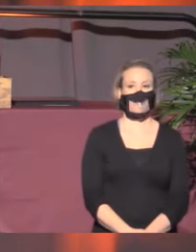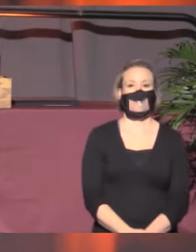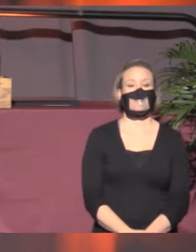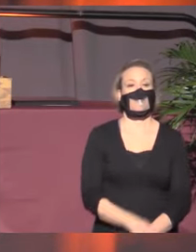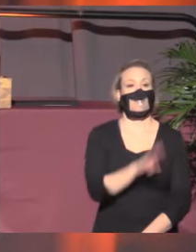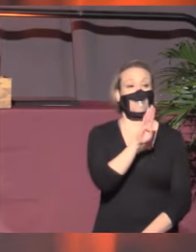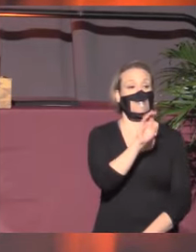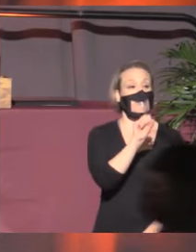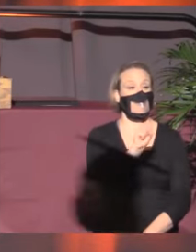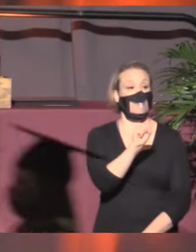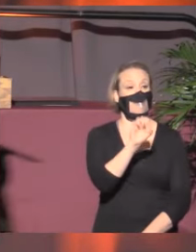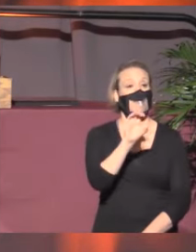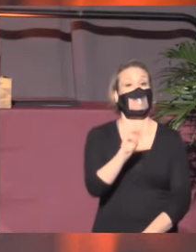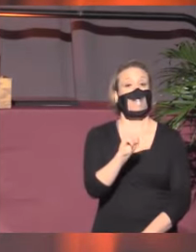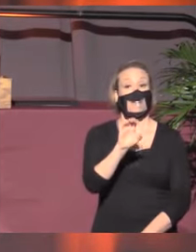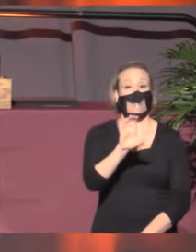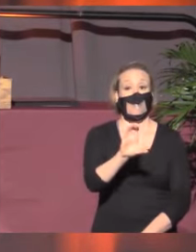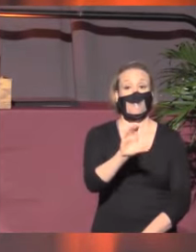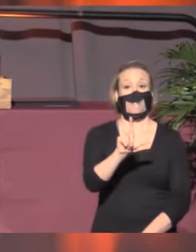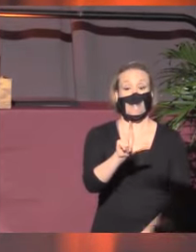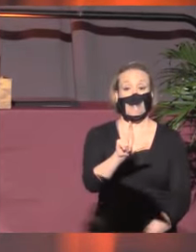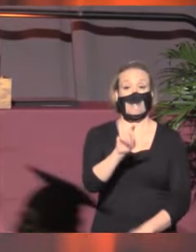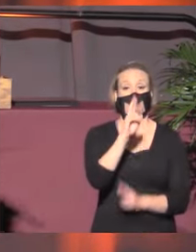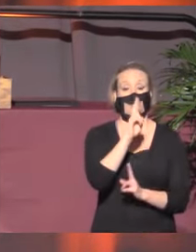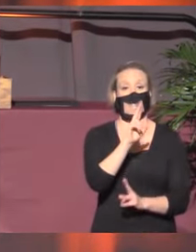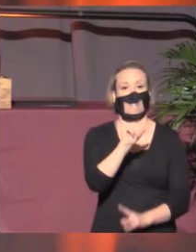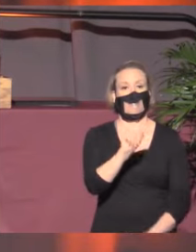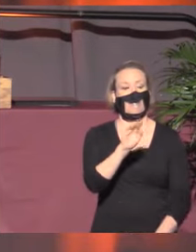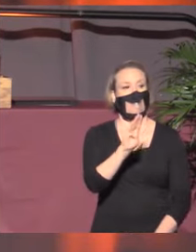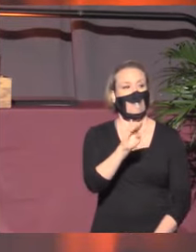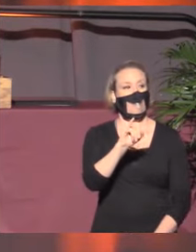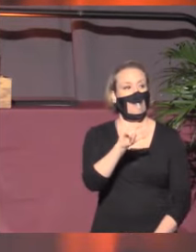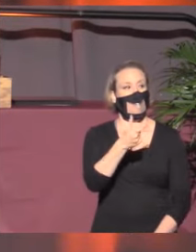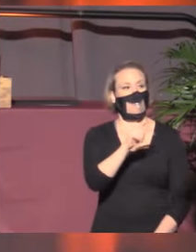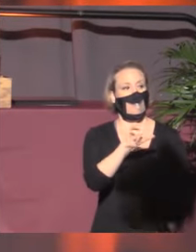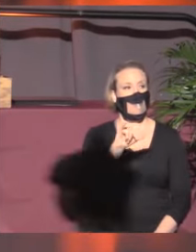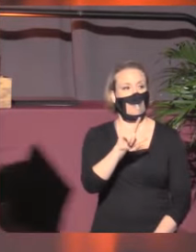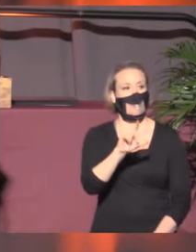Bachelor of Science, magna cum laude, Abigail Louise Kartheiser.